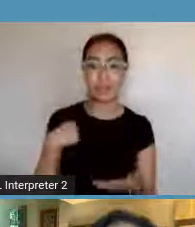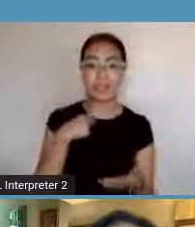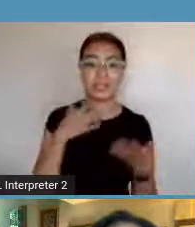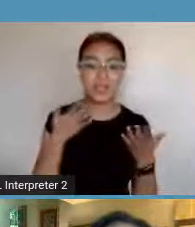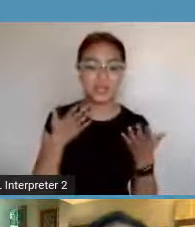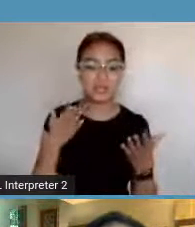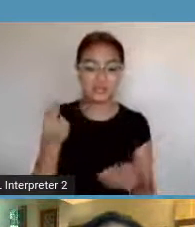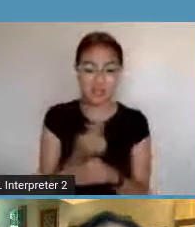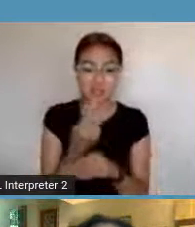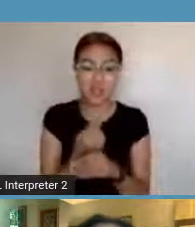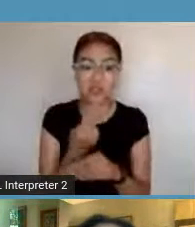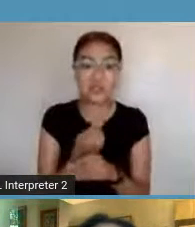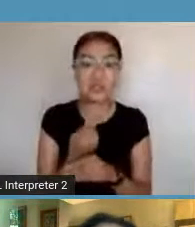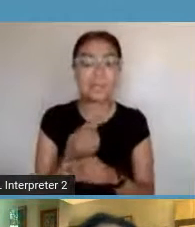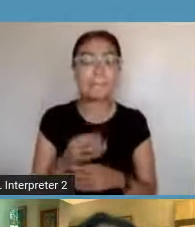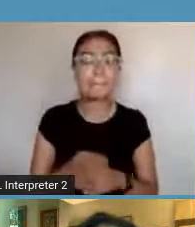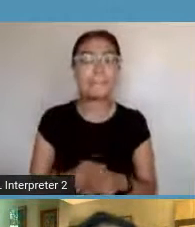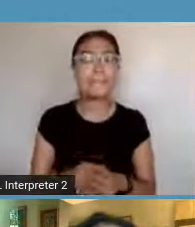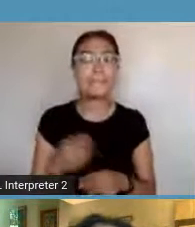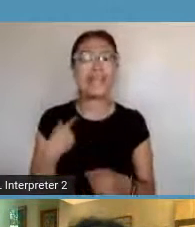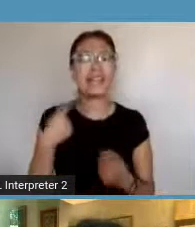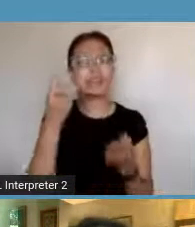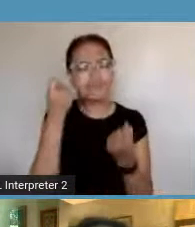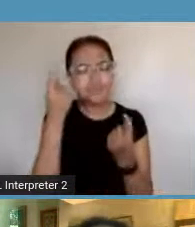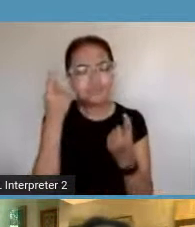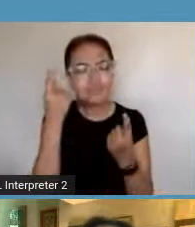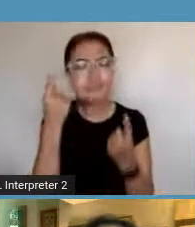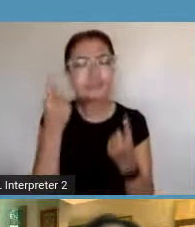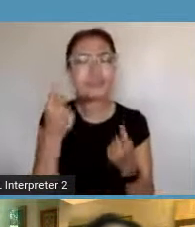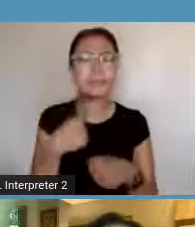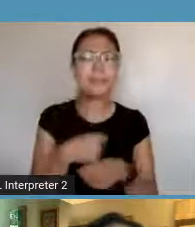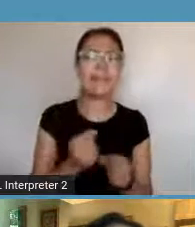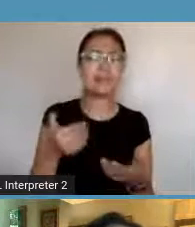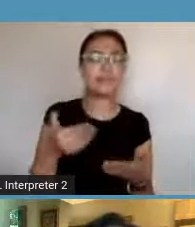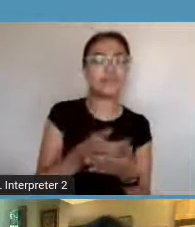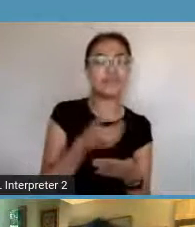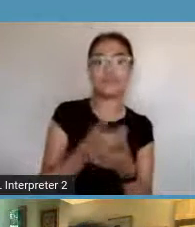they're, from what I understand, they're making some innovations with it so that